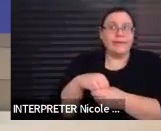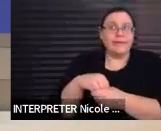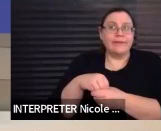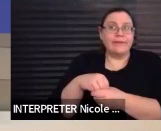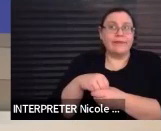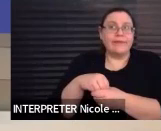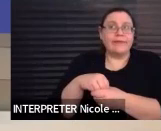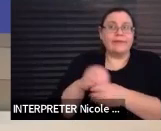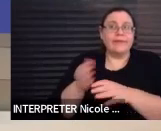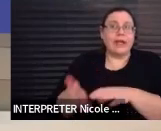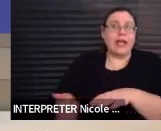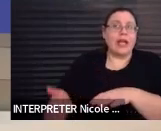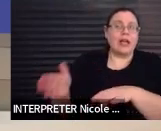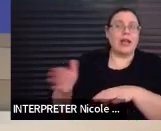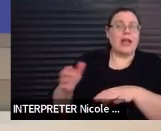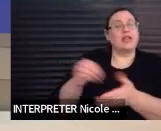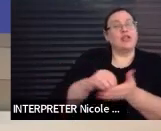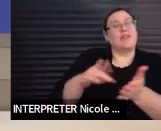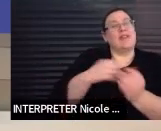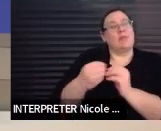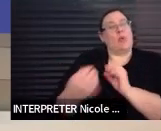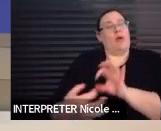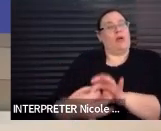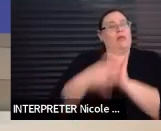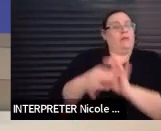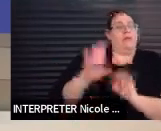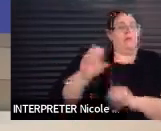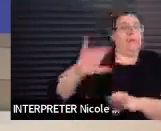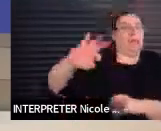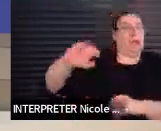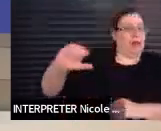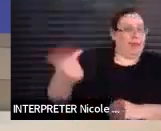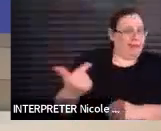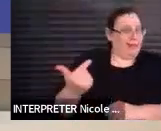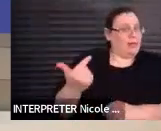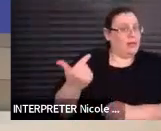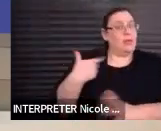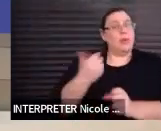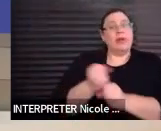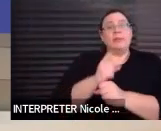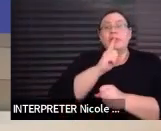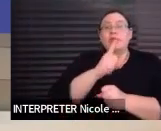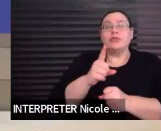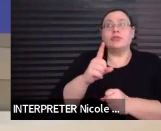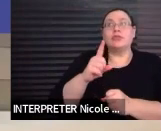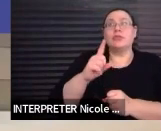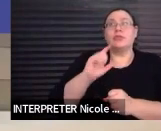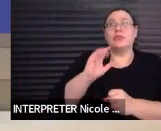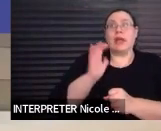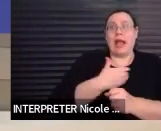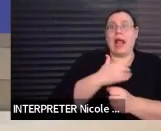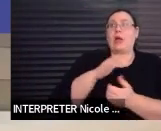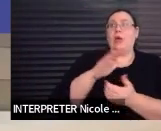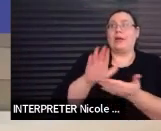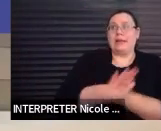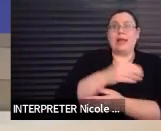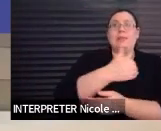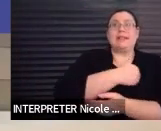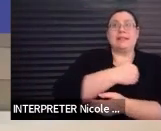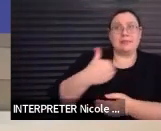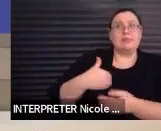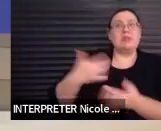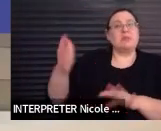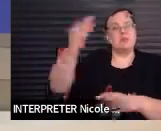our students' belonging, right? So we want to first make sure our campus members are aware of